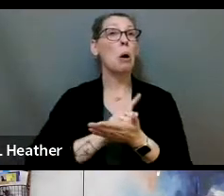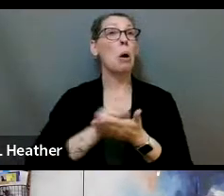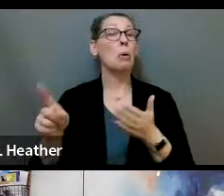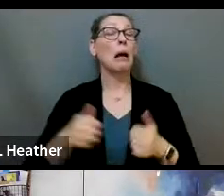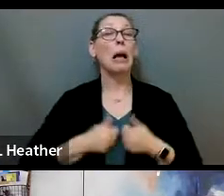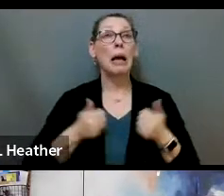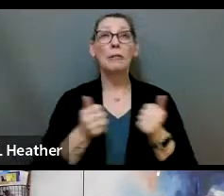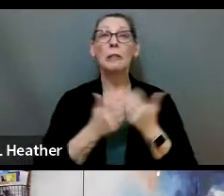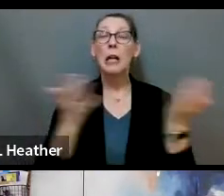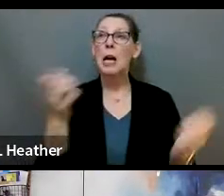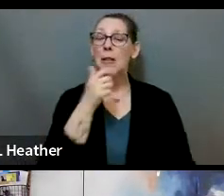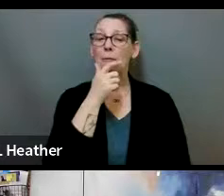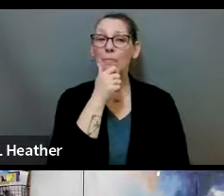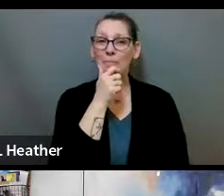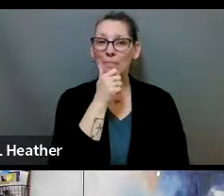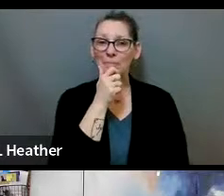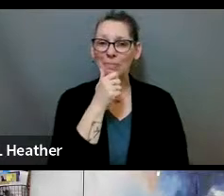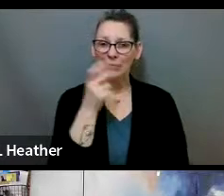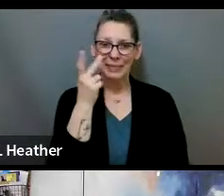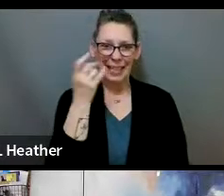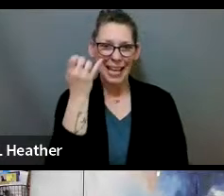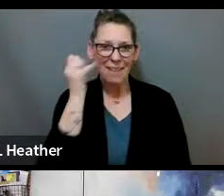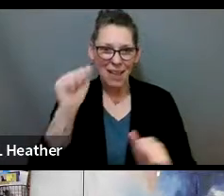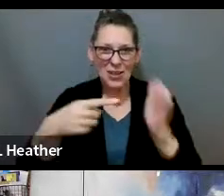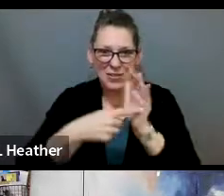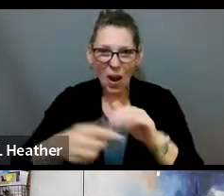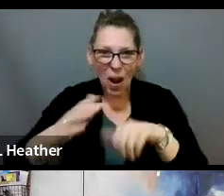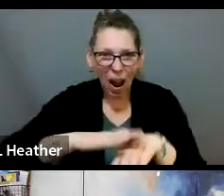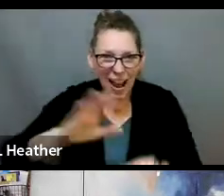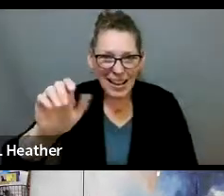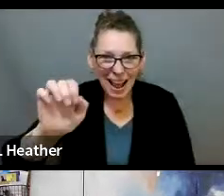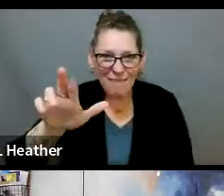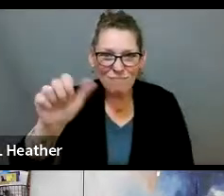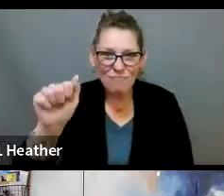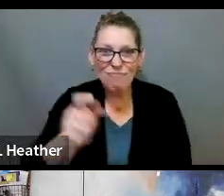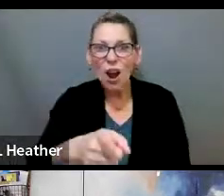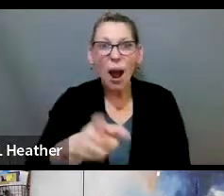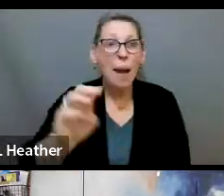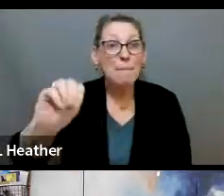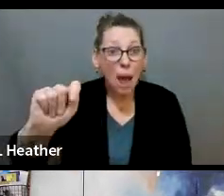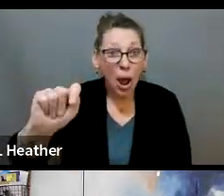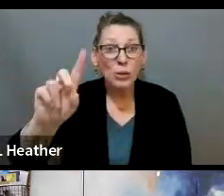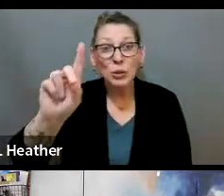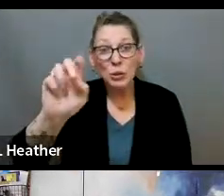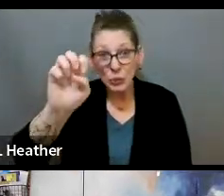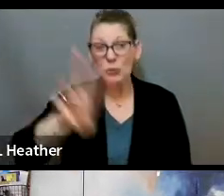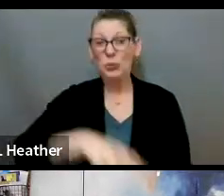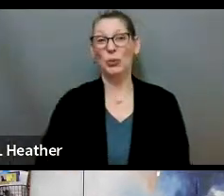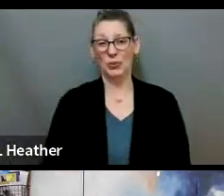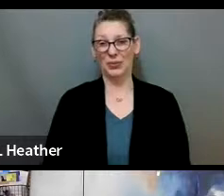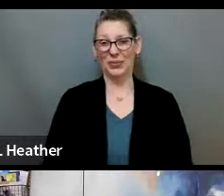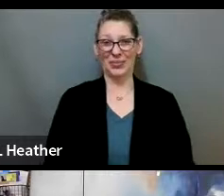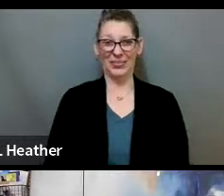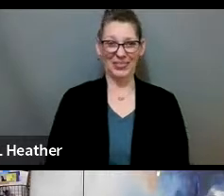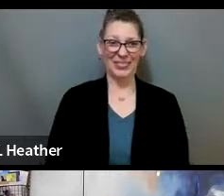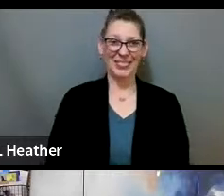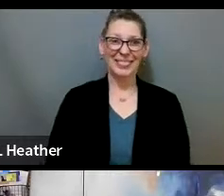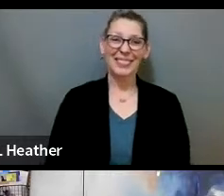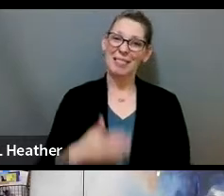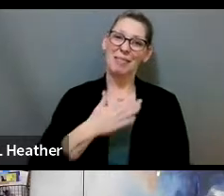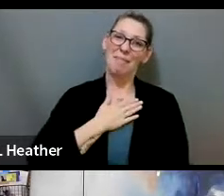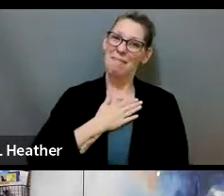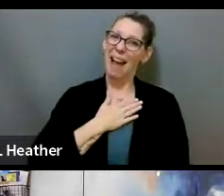Let me see if I can get this on camera. Mountain Dew. That is